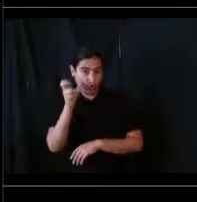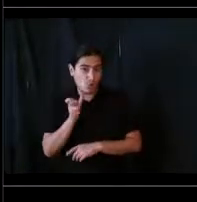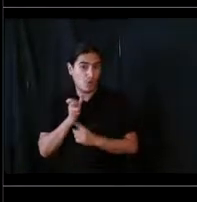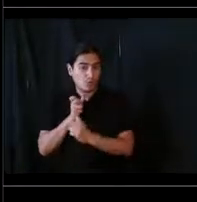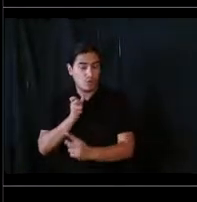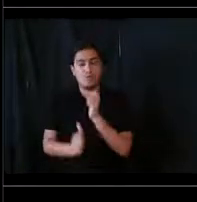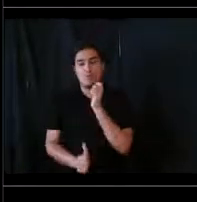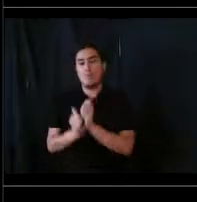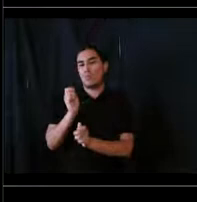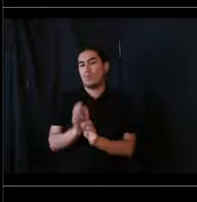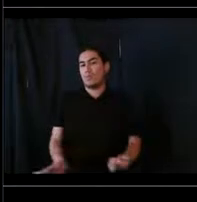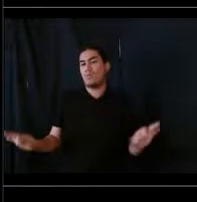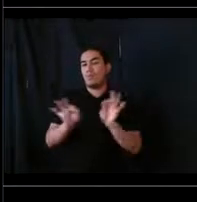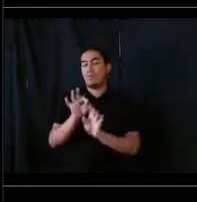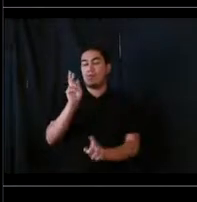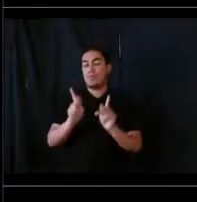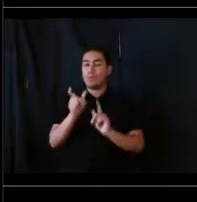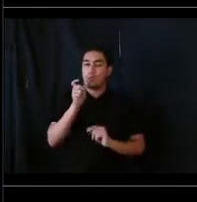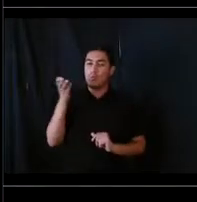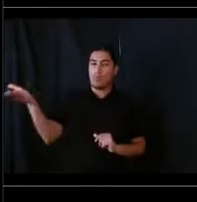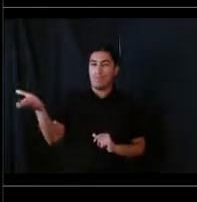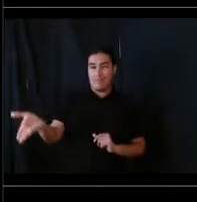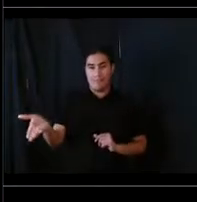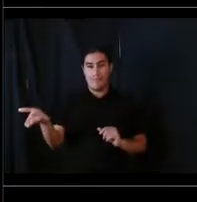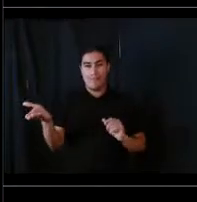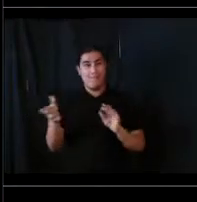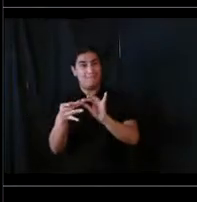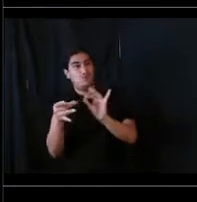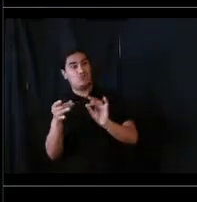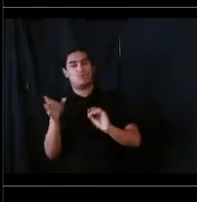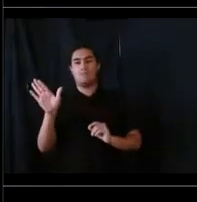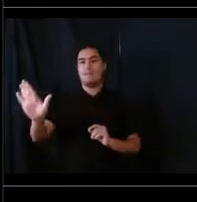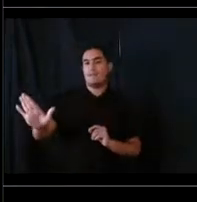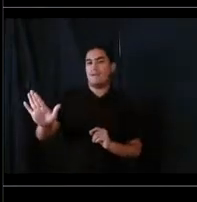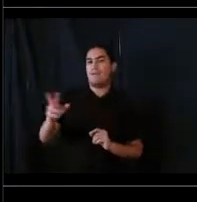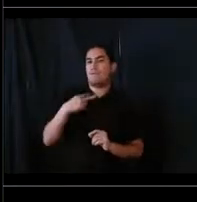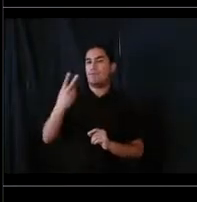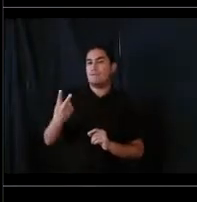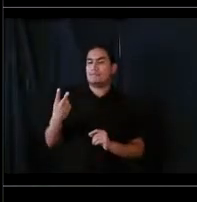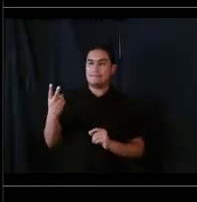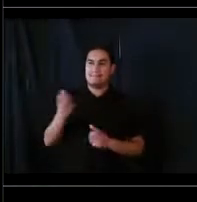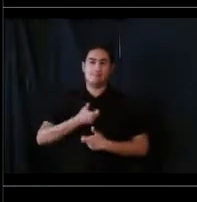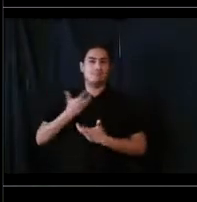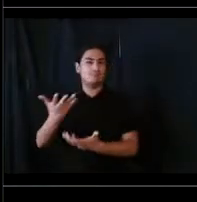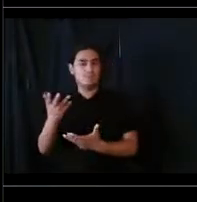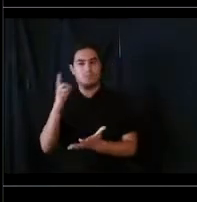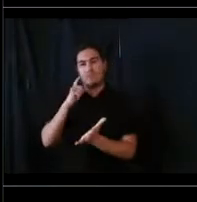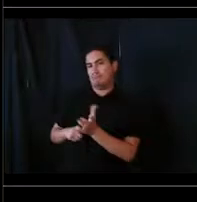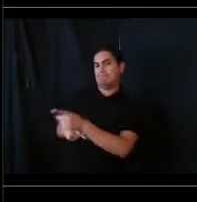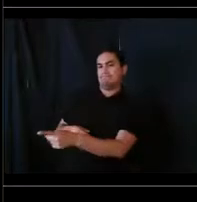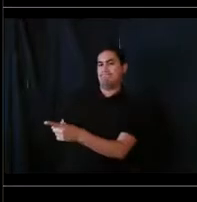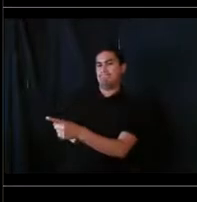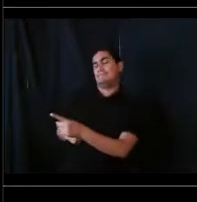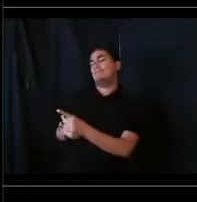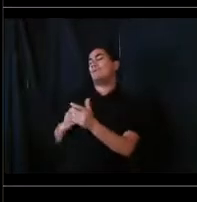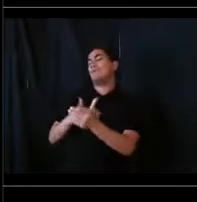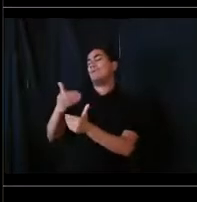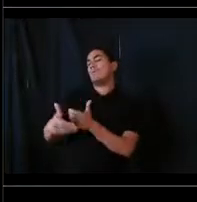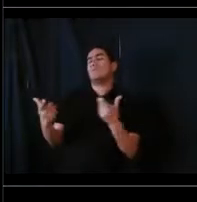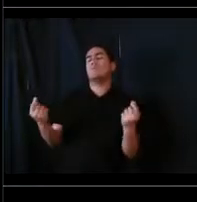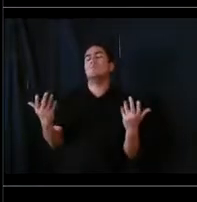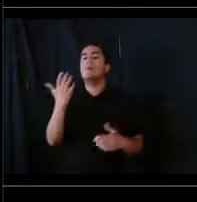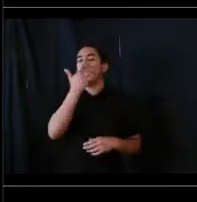importantly that the people the folks and the community that brought it up that their voice has heard uh and what's the next actual step but uh i heard a lot